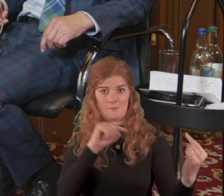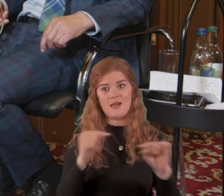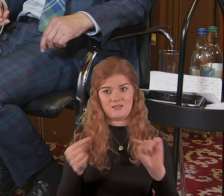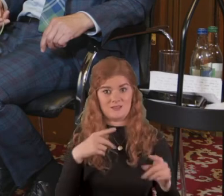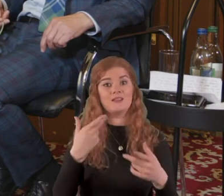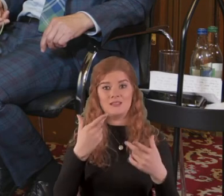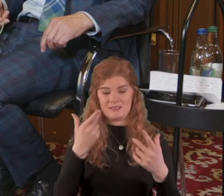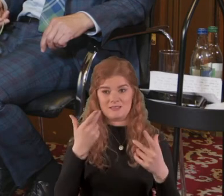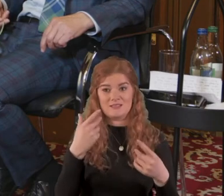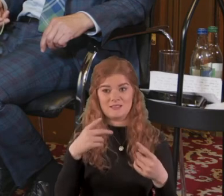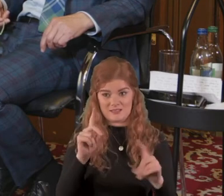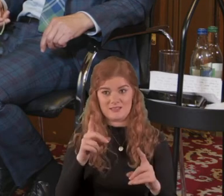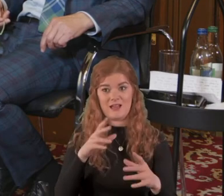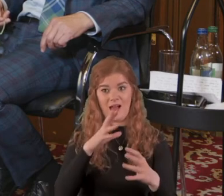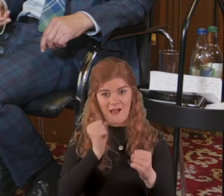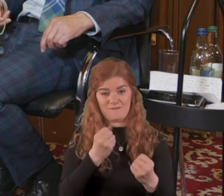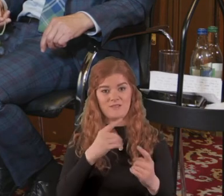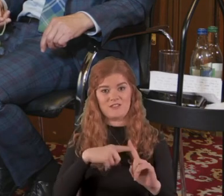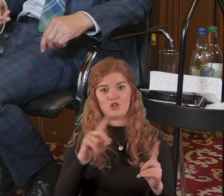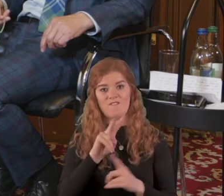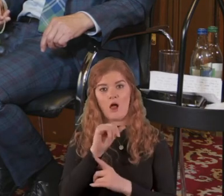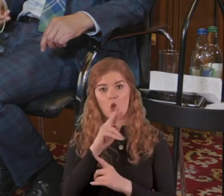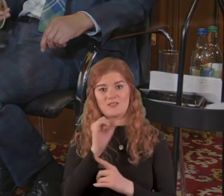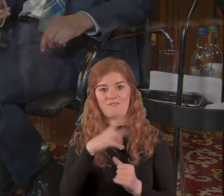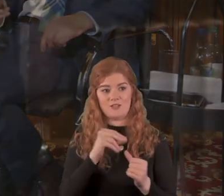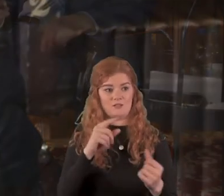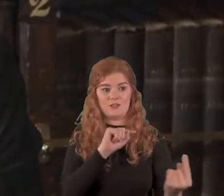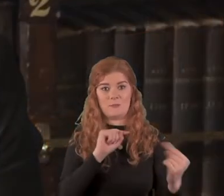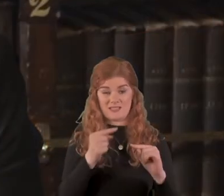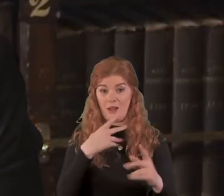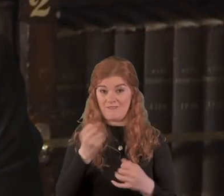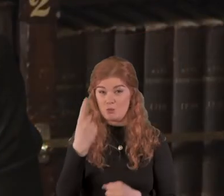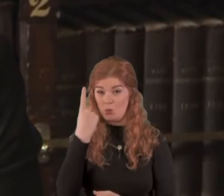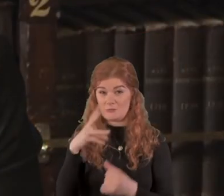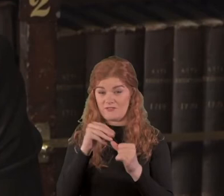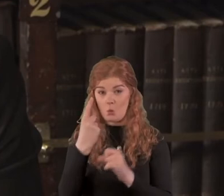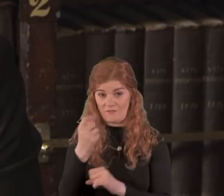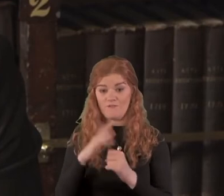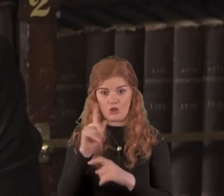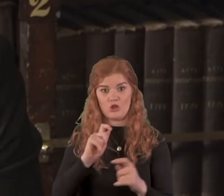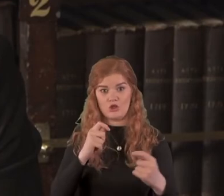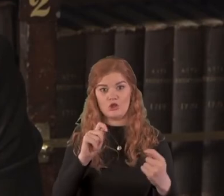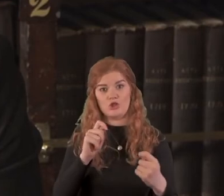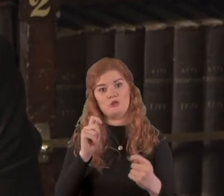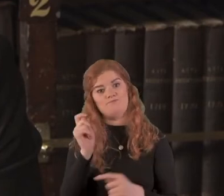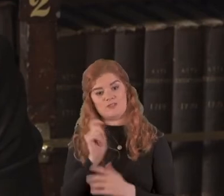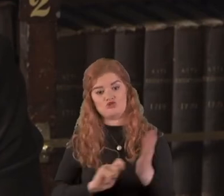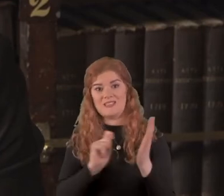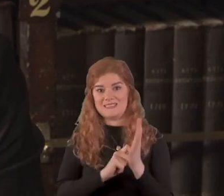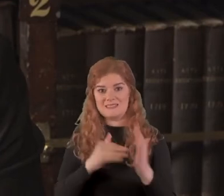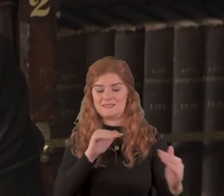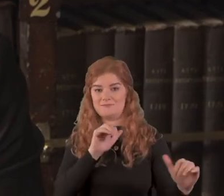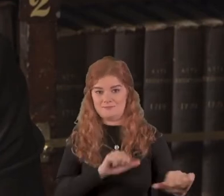actually the bound volumes of Dáil Treaty debates. There is a specific one for the treaty debate itself, and I think